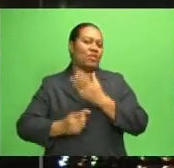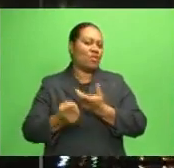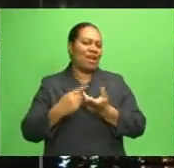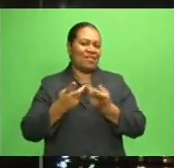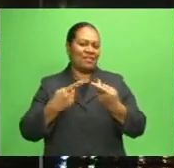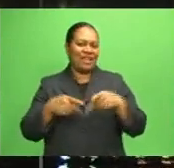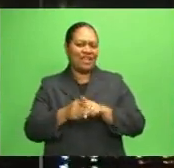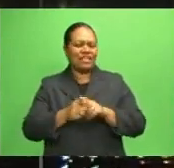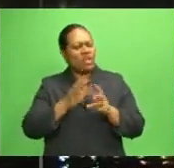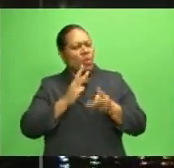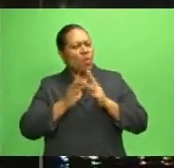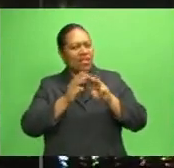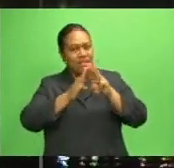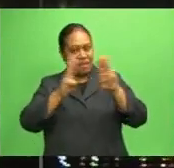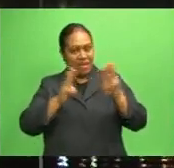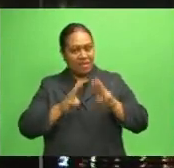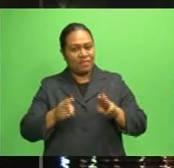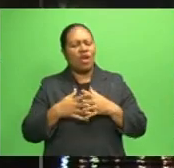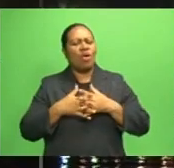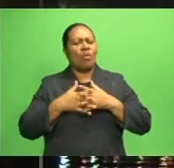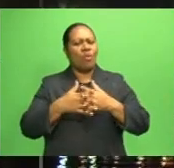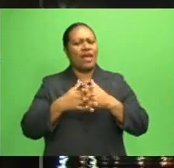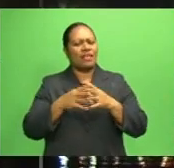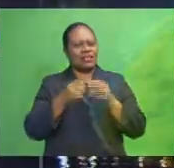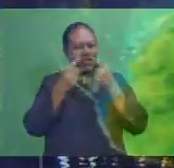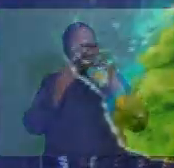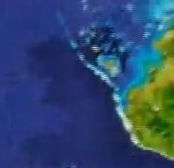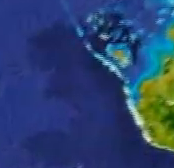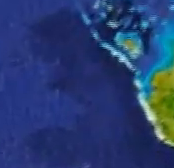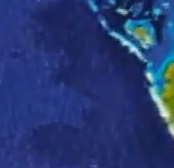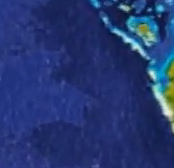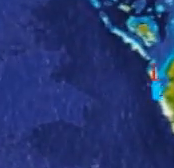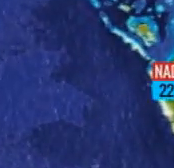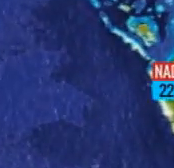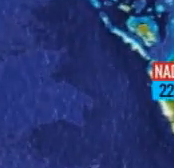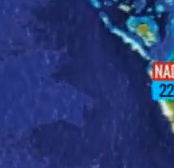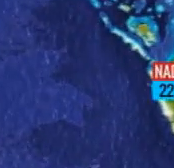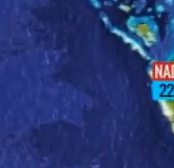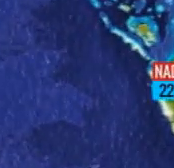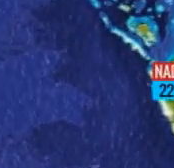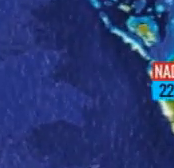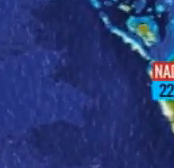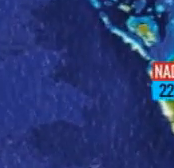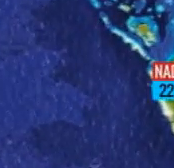look at the weather map, in the west, fine weather prevailed over most centres.